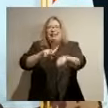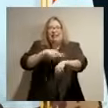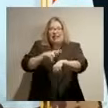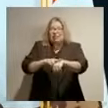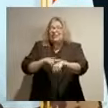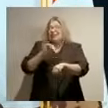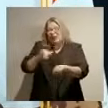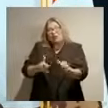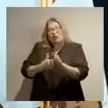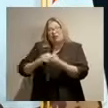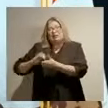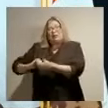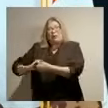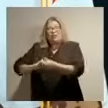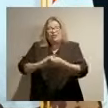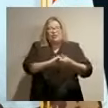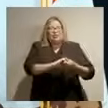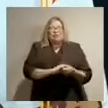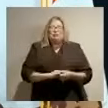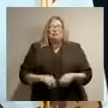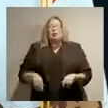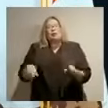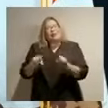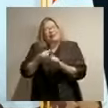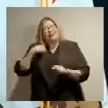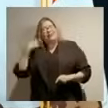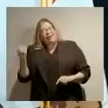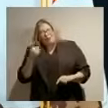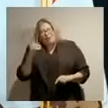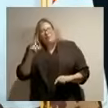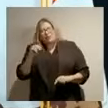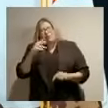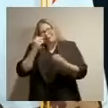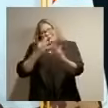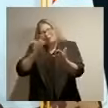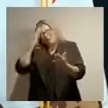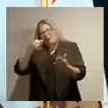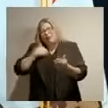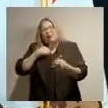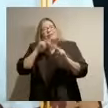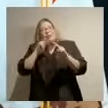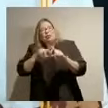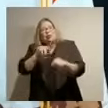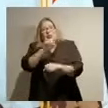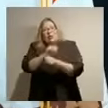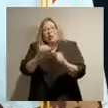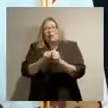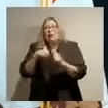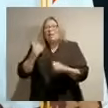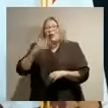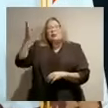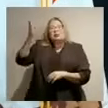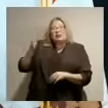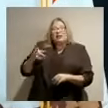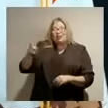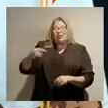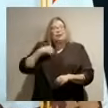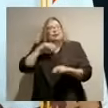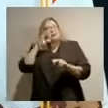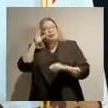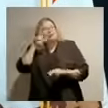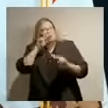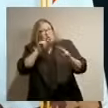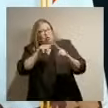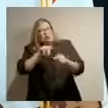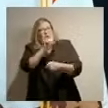And so, as I always do in this presentation, I look forward to working with our speaker, look forward to working with the pro tem.